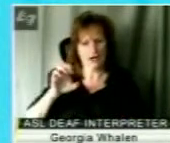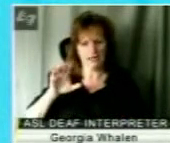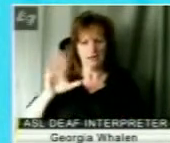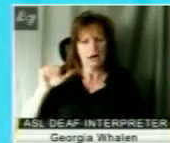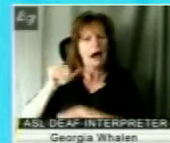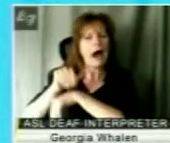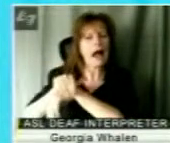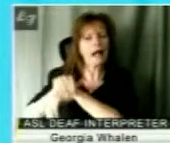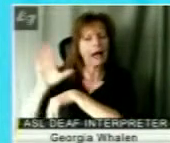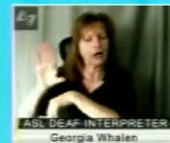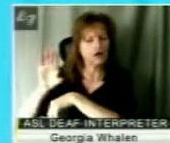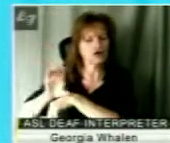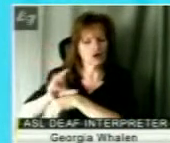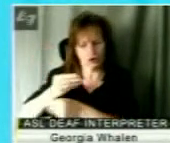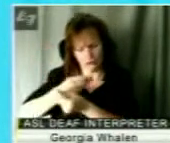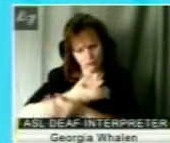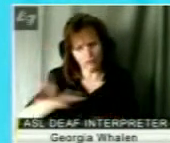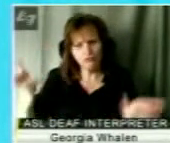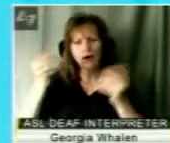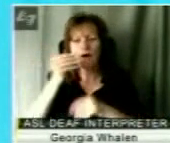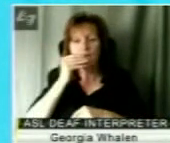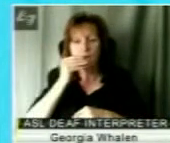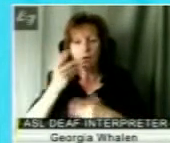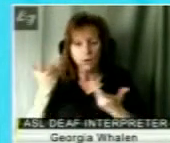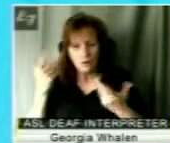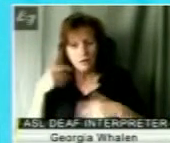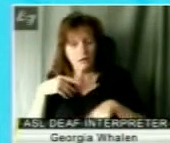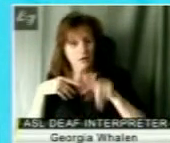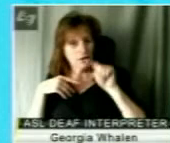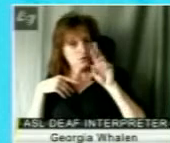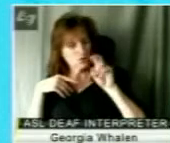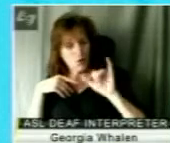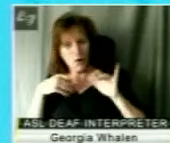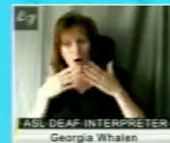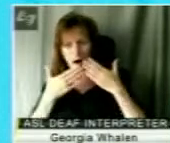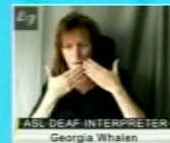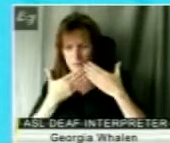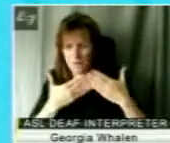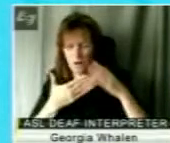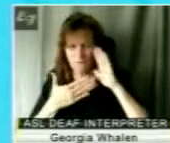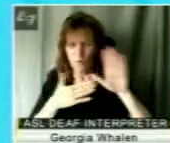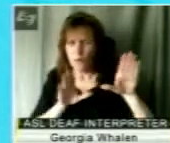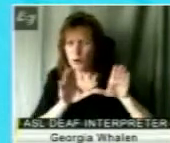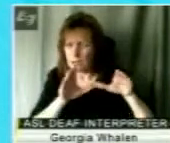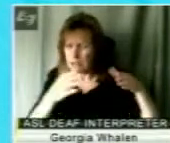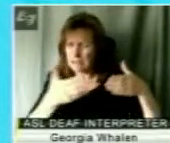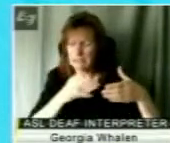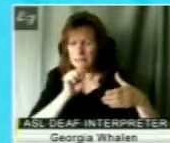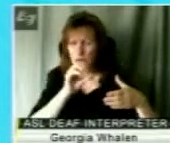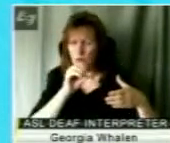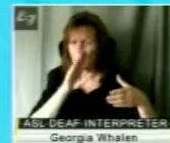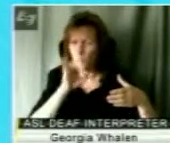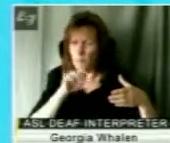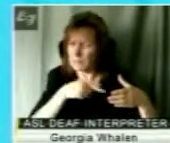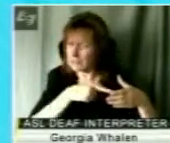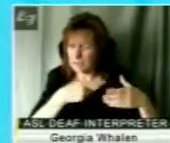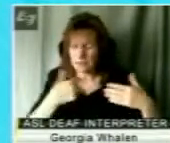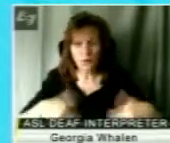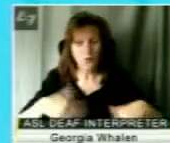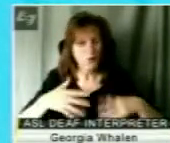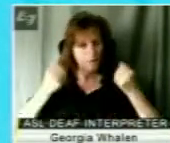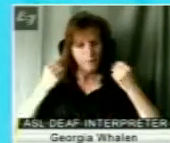you to Troy Gansey and his entire team at Sobeys in Flamborough. And again, you know, many, many people in our community and many,